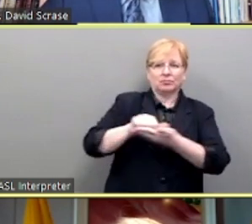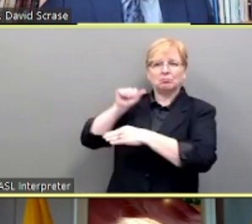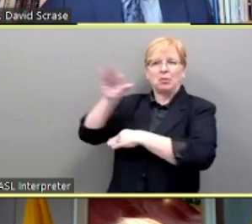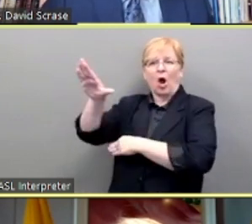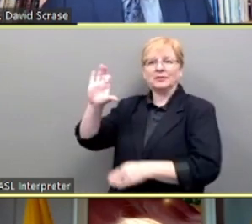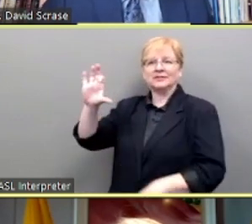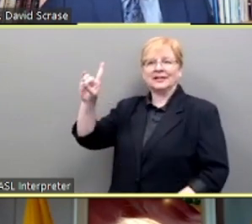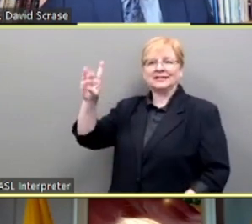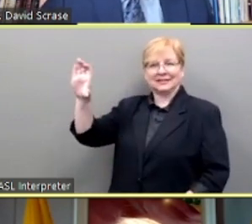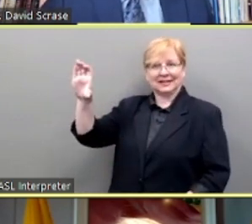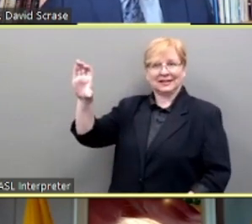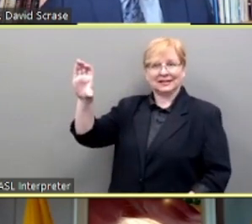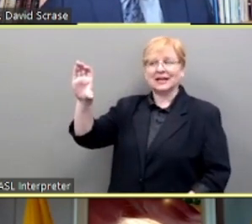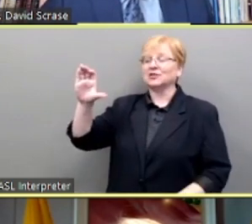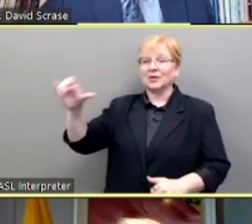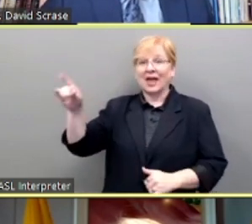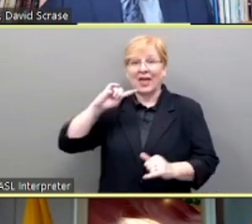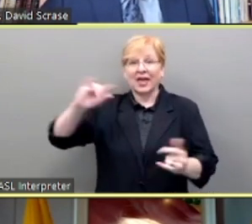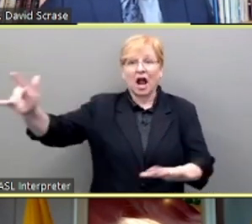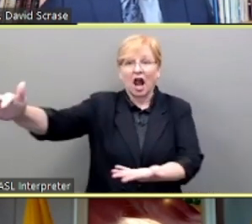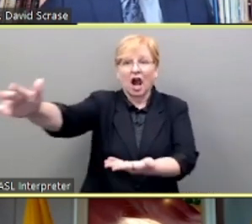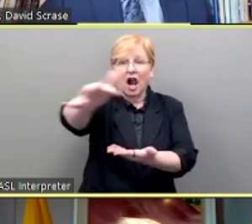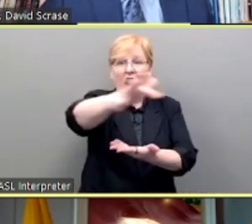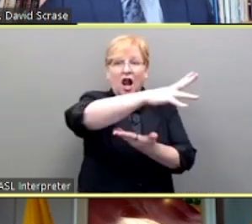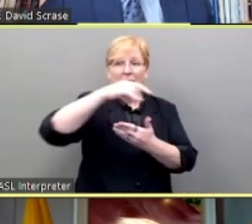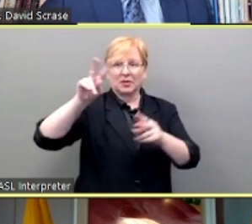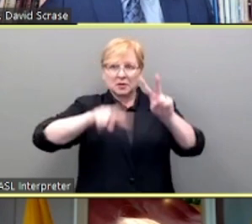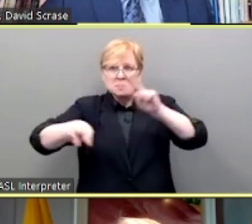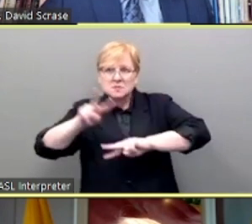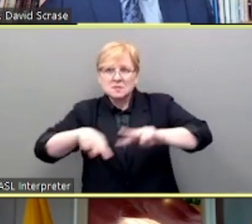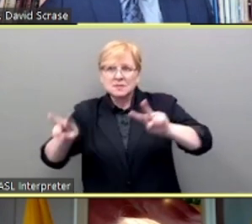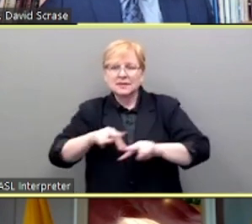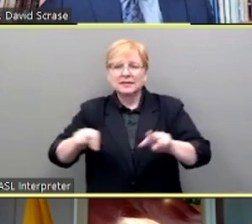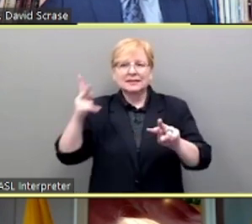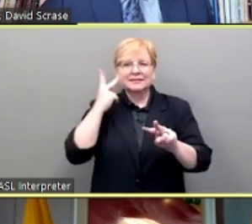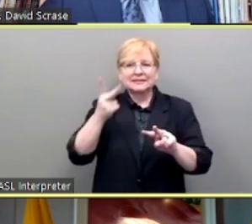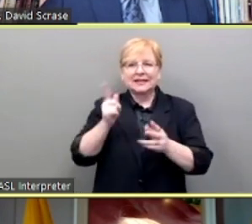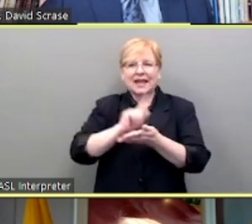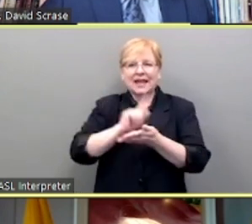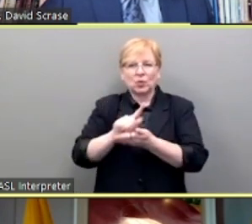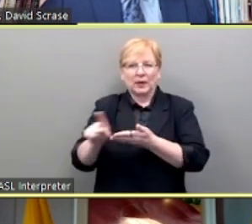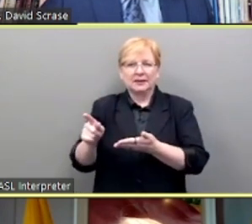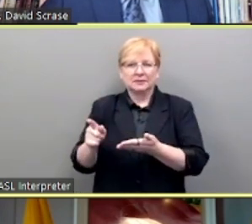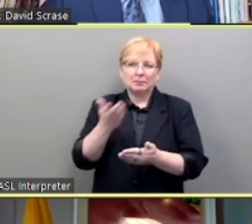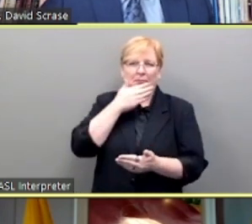and analyzing it every week. Next slide, please.